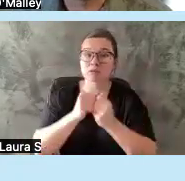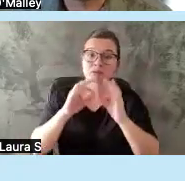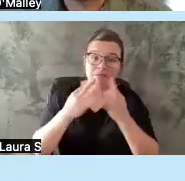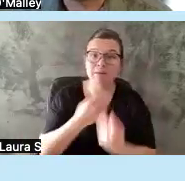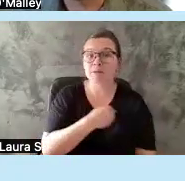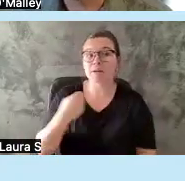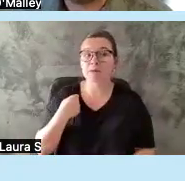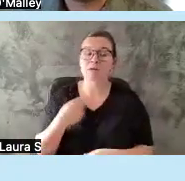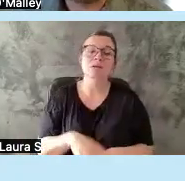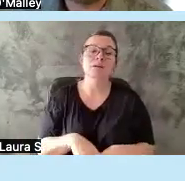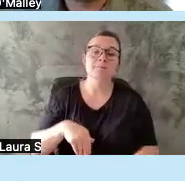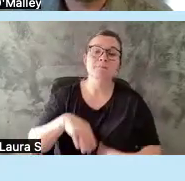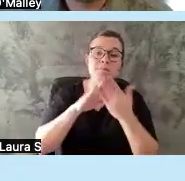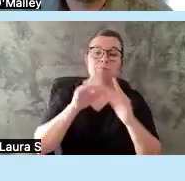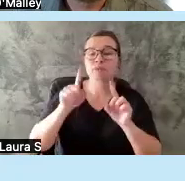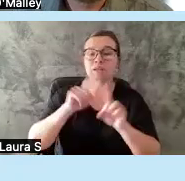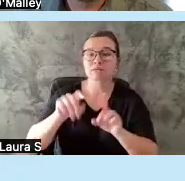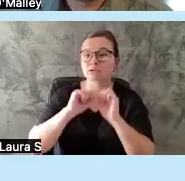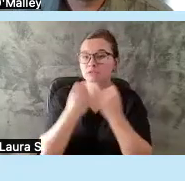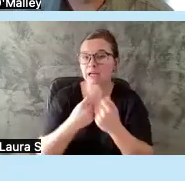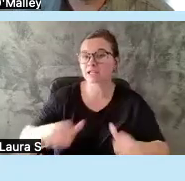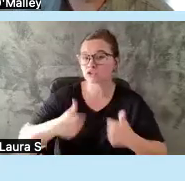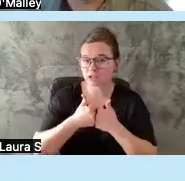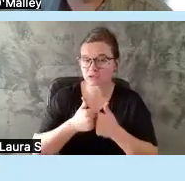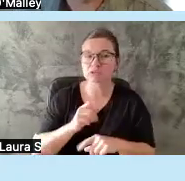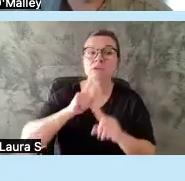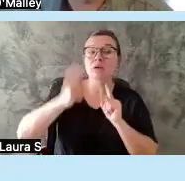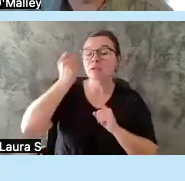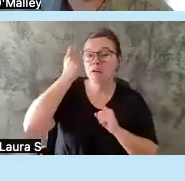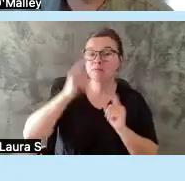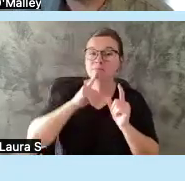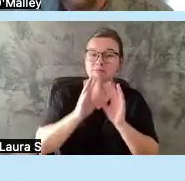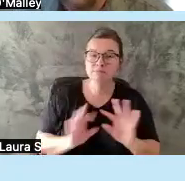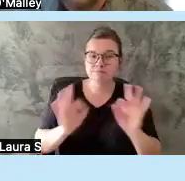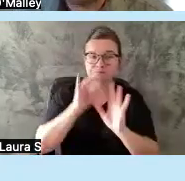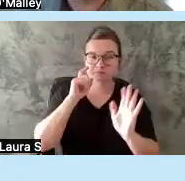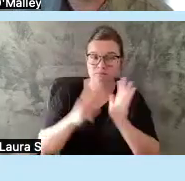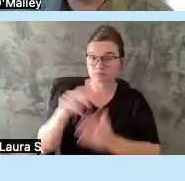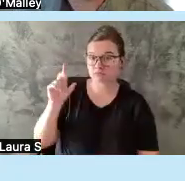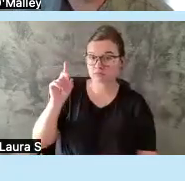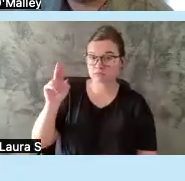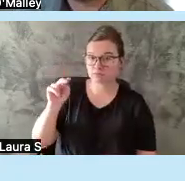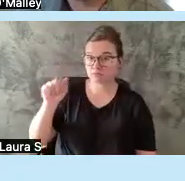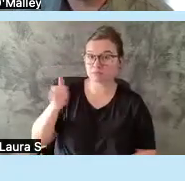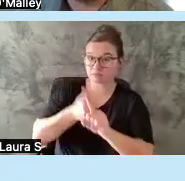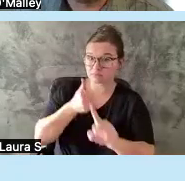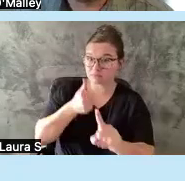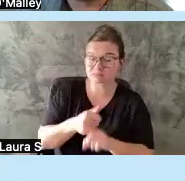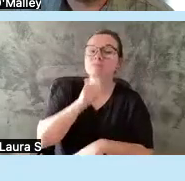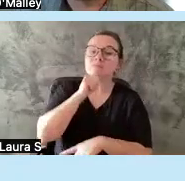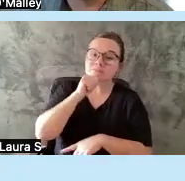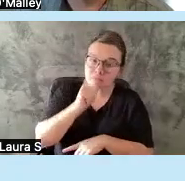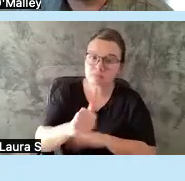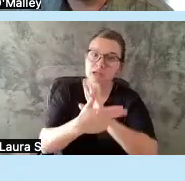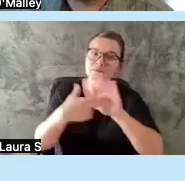relatives, for addressing societal challenges. But it's important to recognize that DNA alone does not define